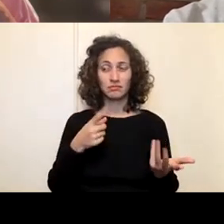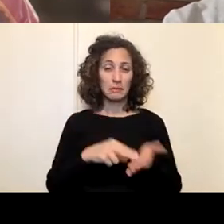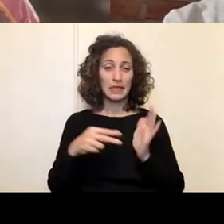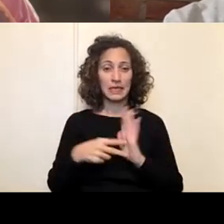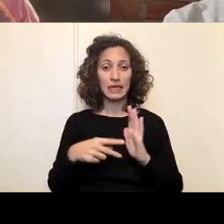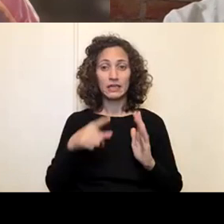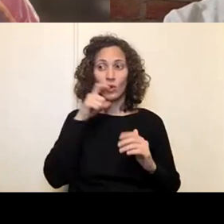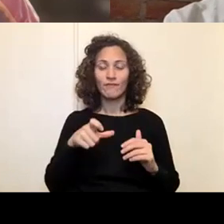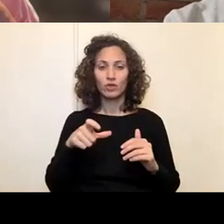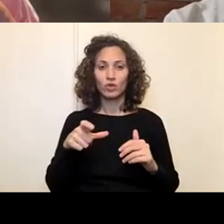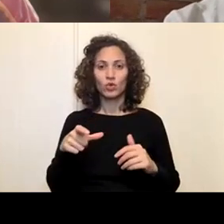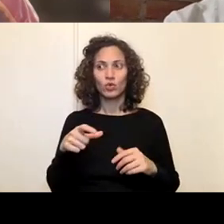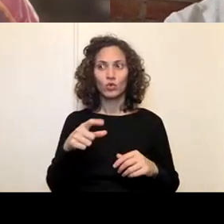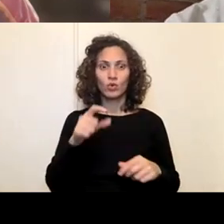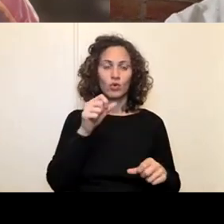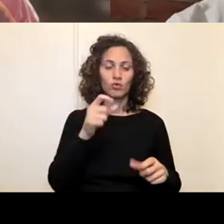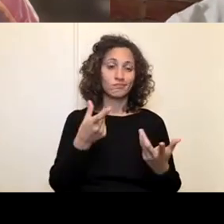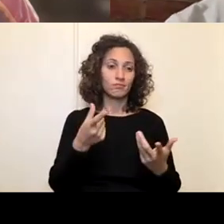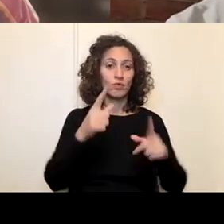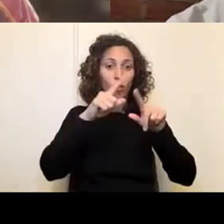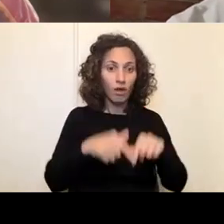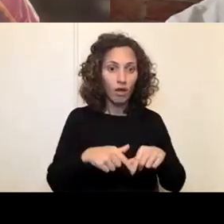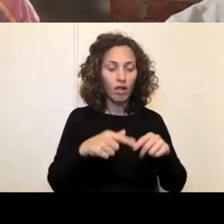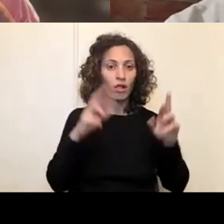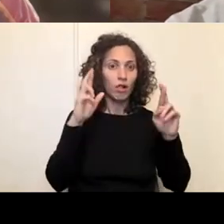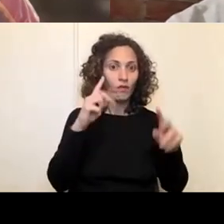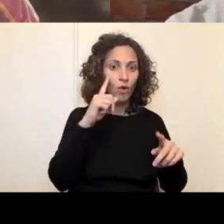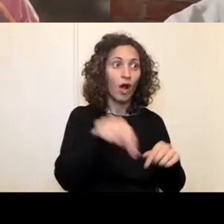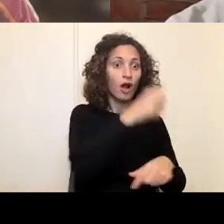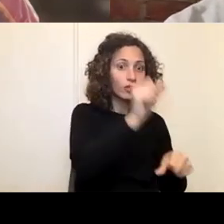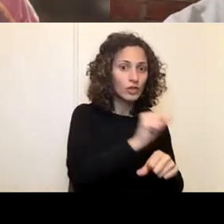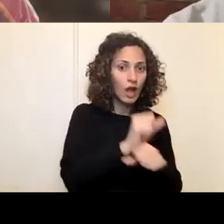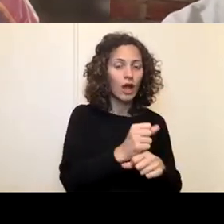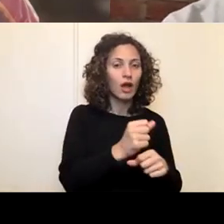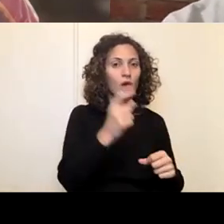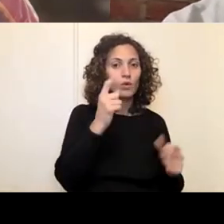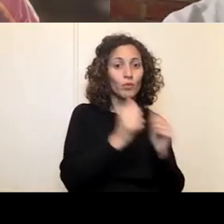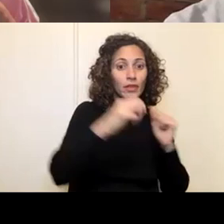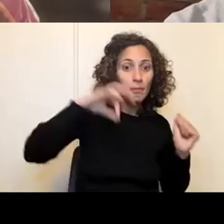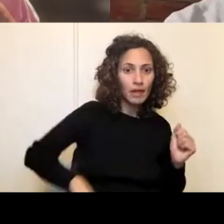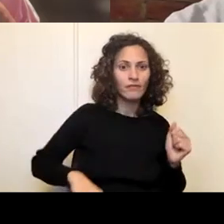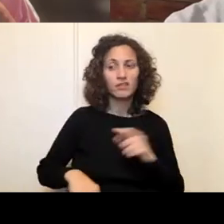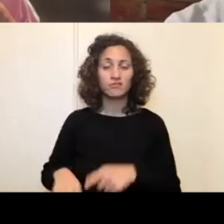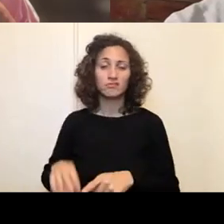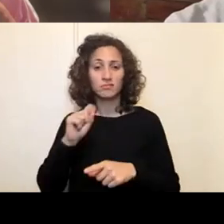another job or on benefits. And you can make